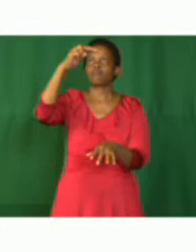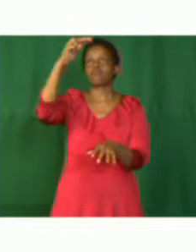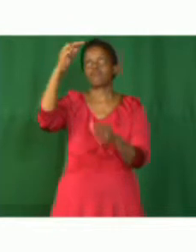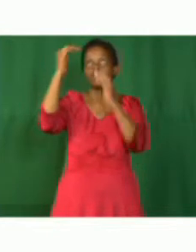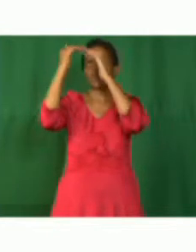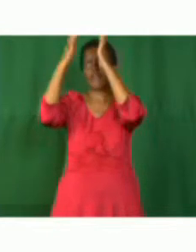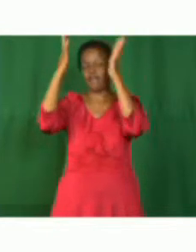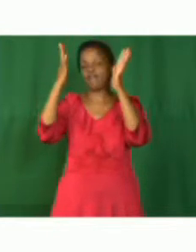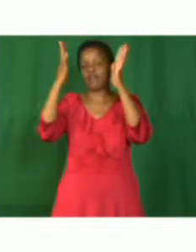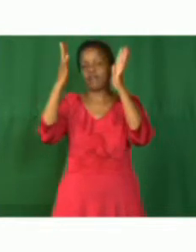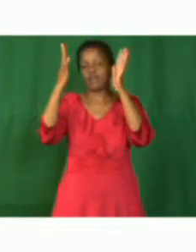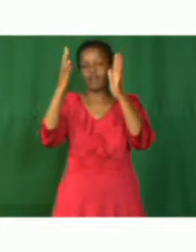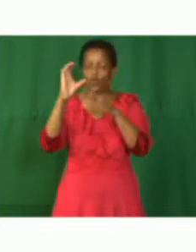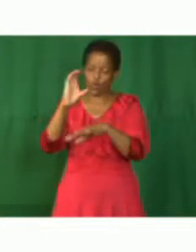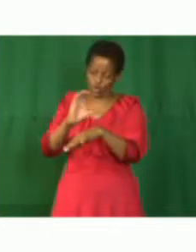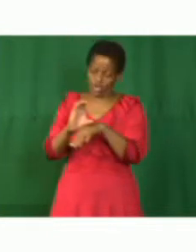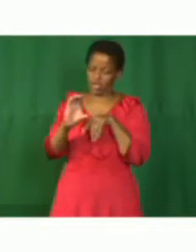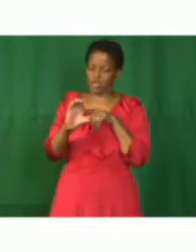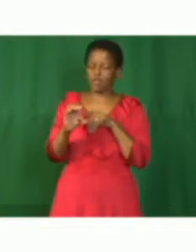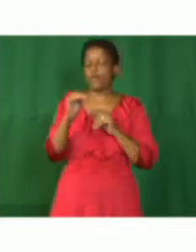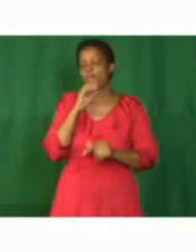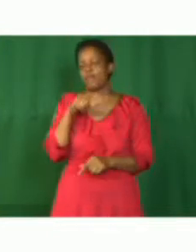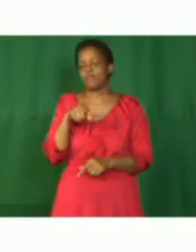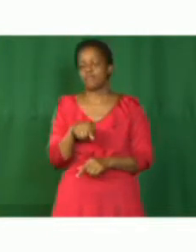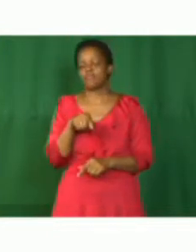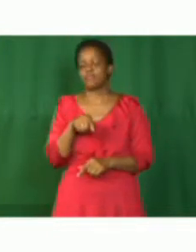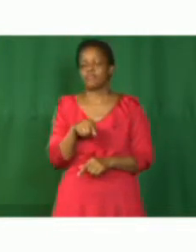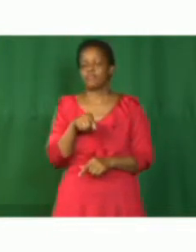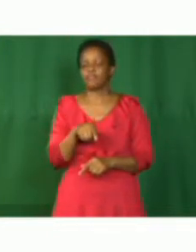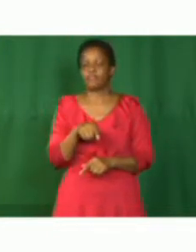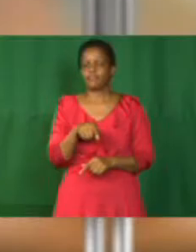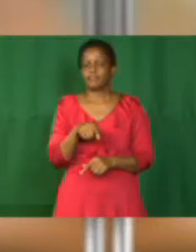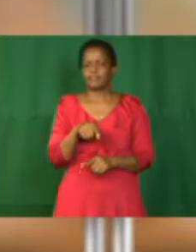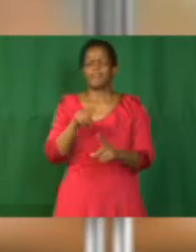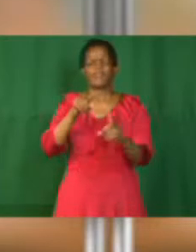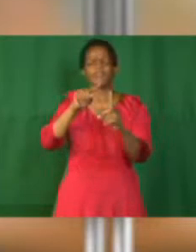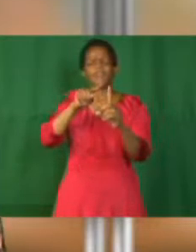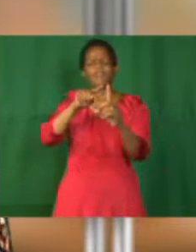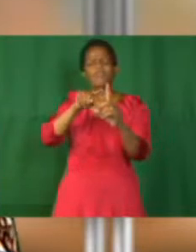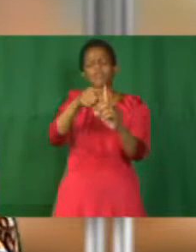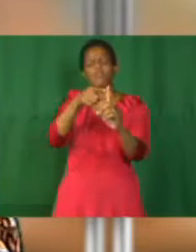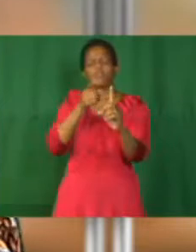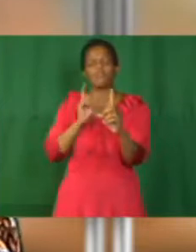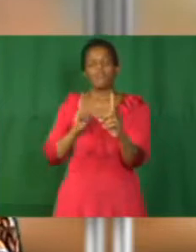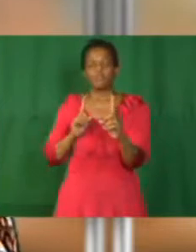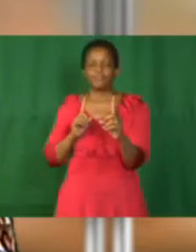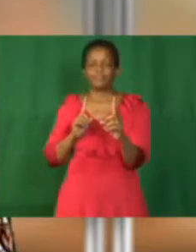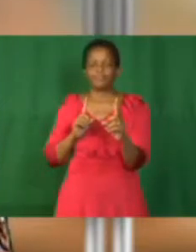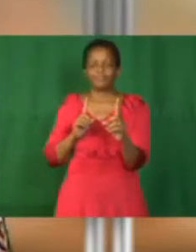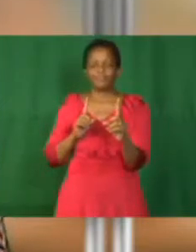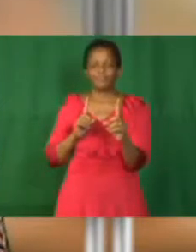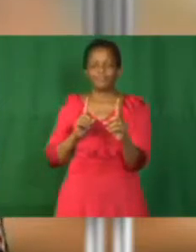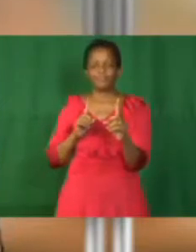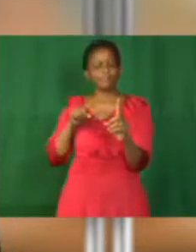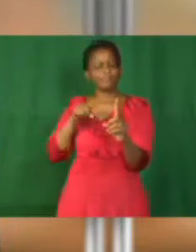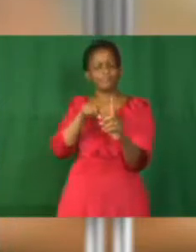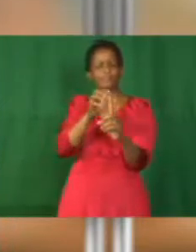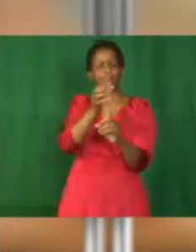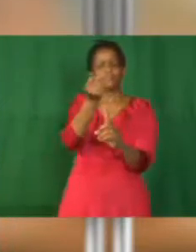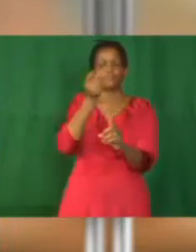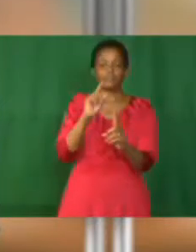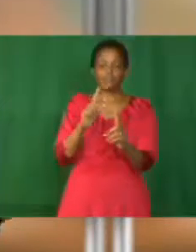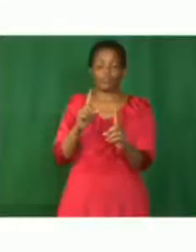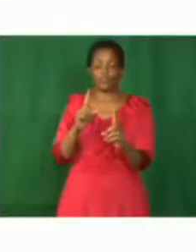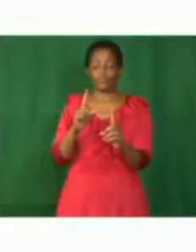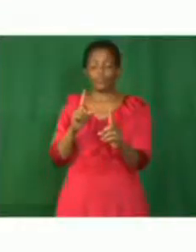are referring to here. So now, what are the objectives? You need to describe the